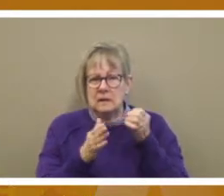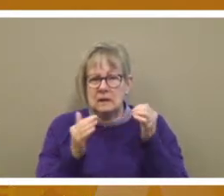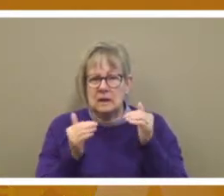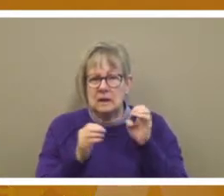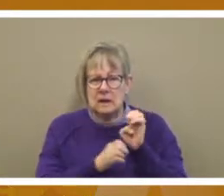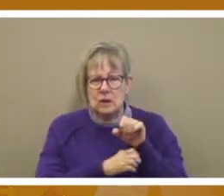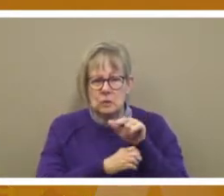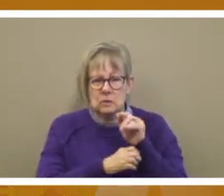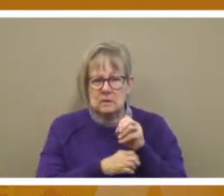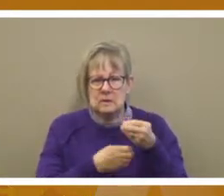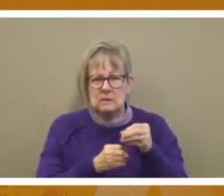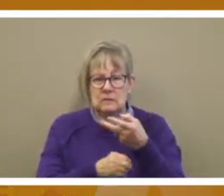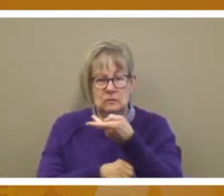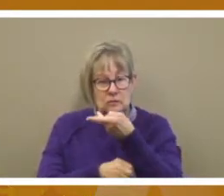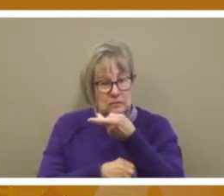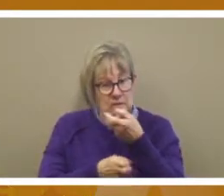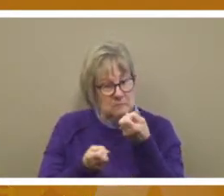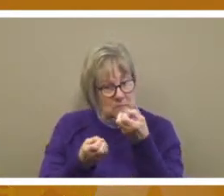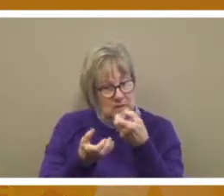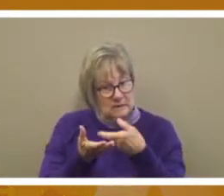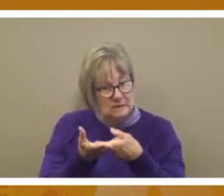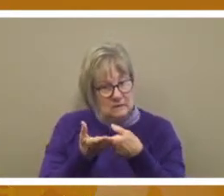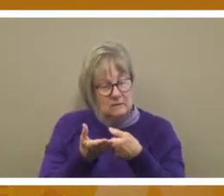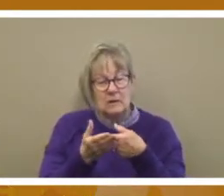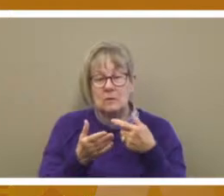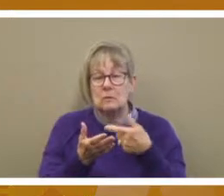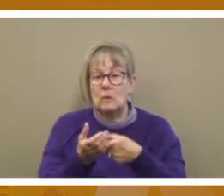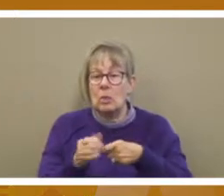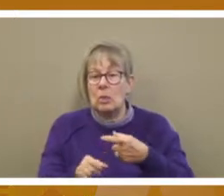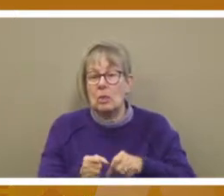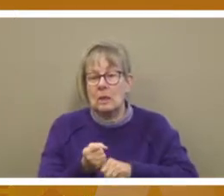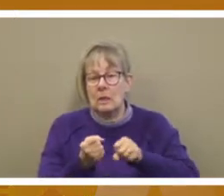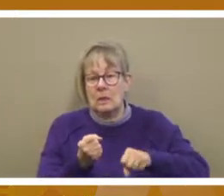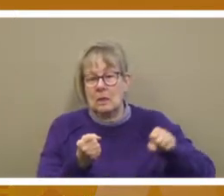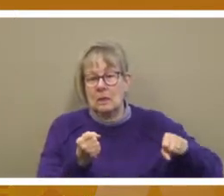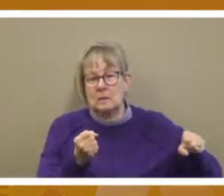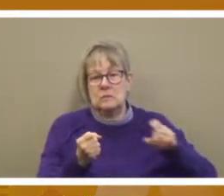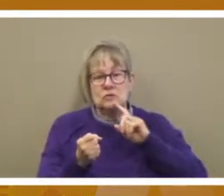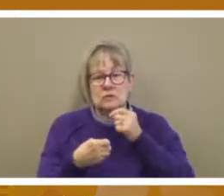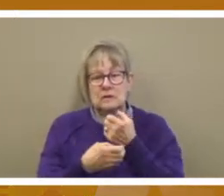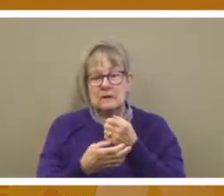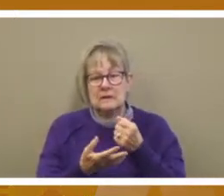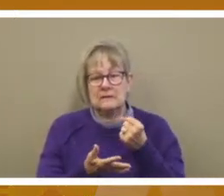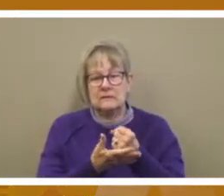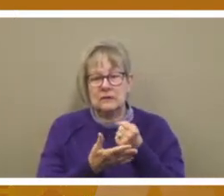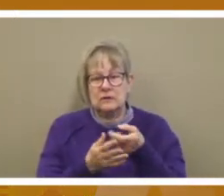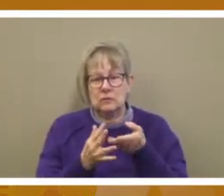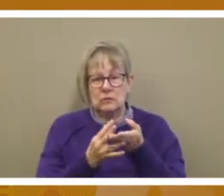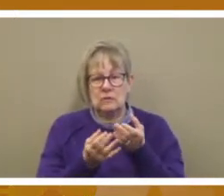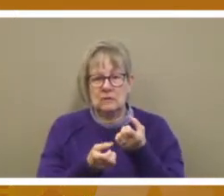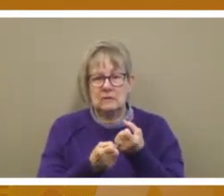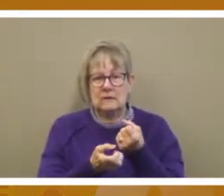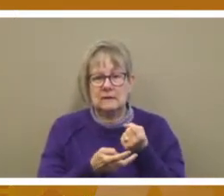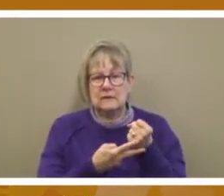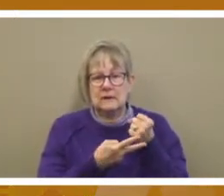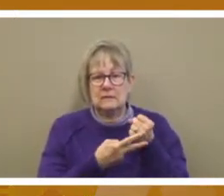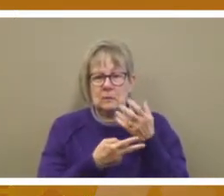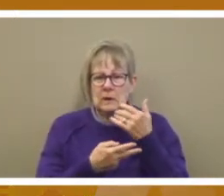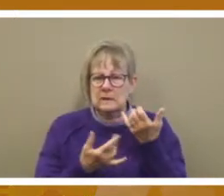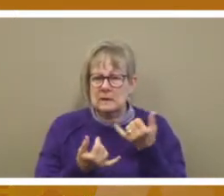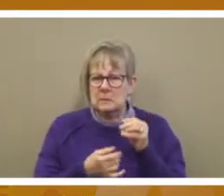office, you and I have had multiple conversations, and we went to lengths to make sure that that was funded through savings. Why is this now being placed